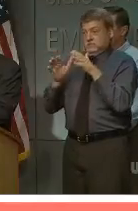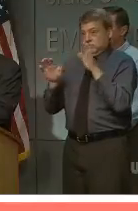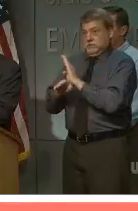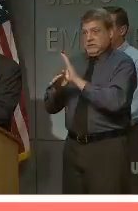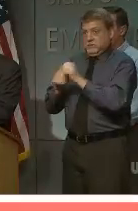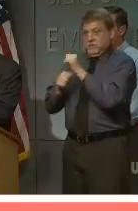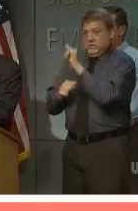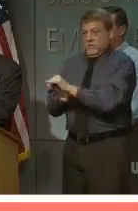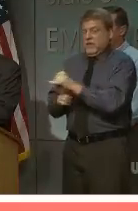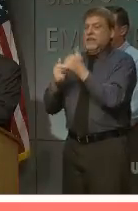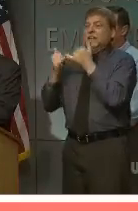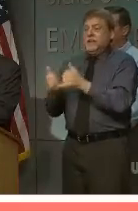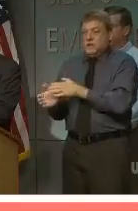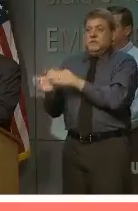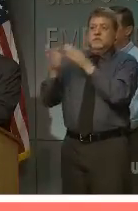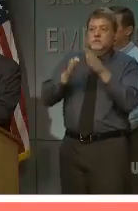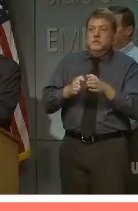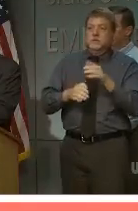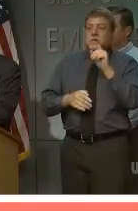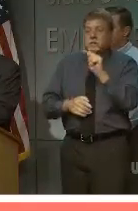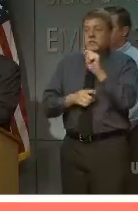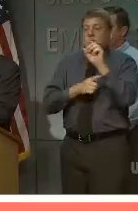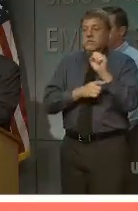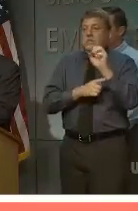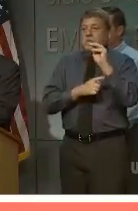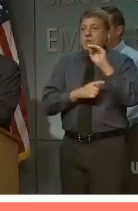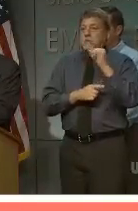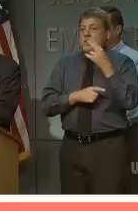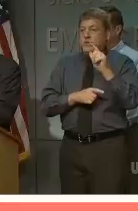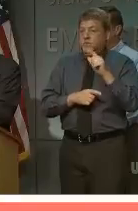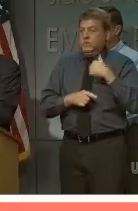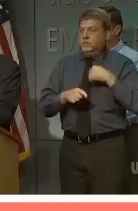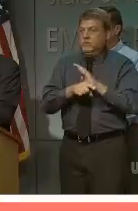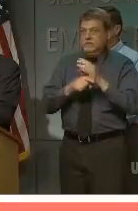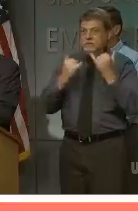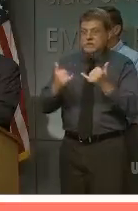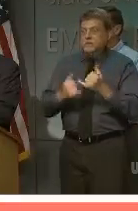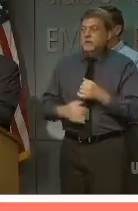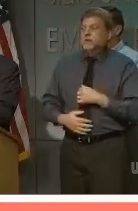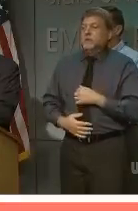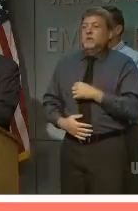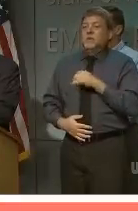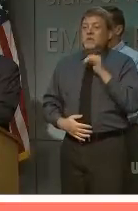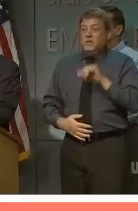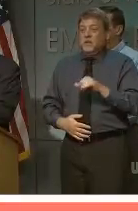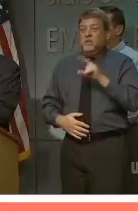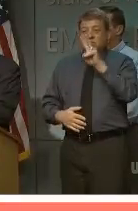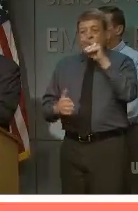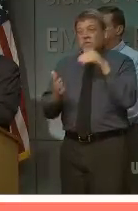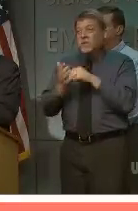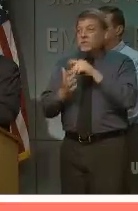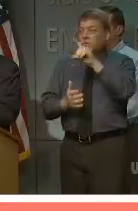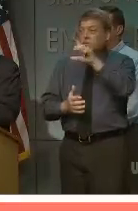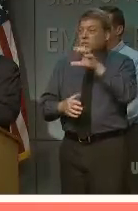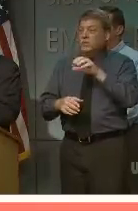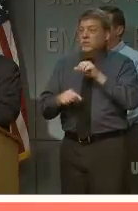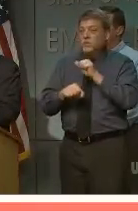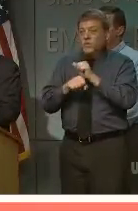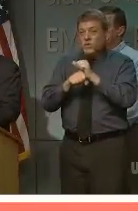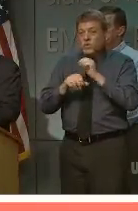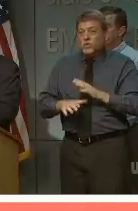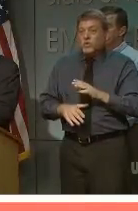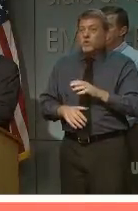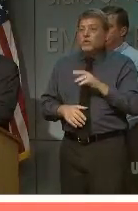we also have to do to respond to Tropical Storm Michael. And that's 2,100 employees,